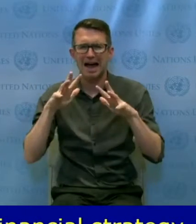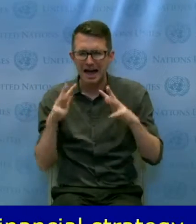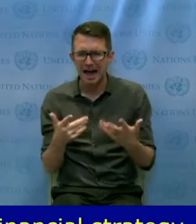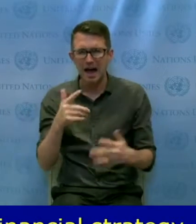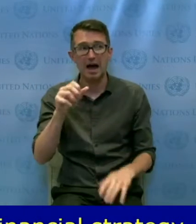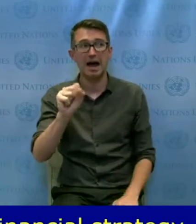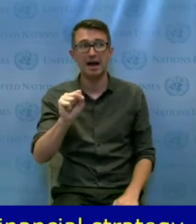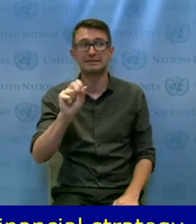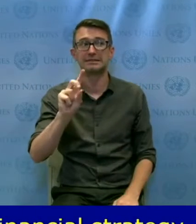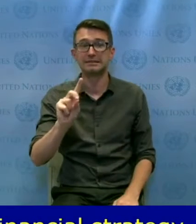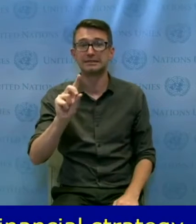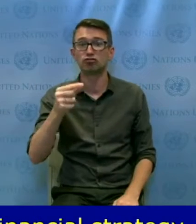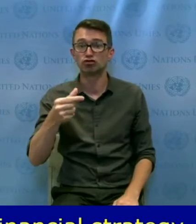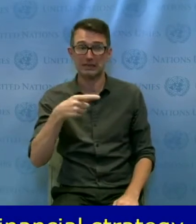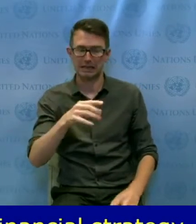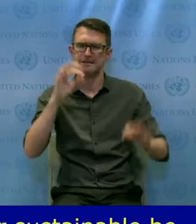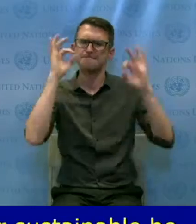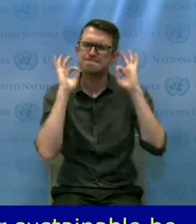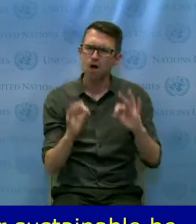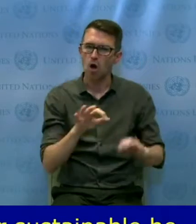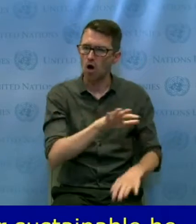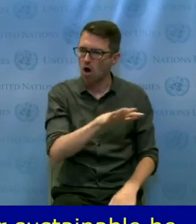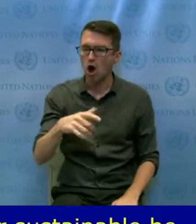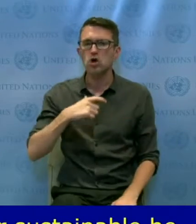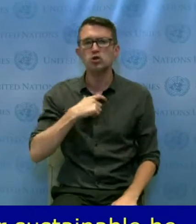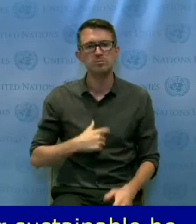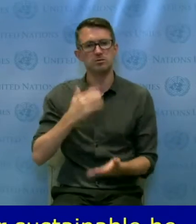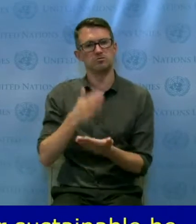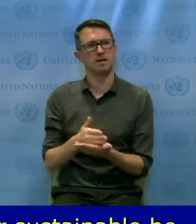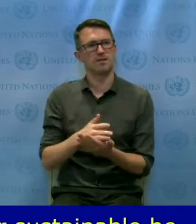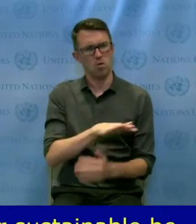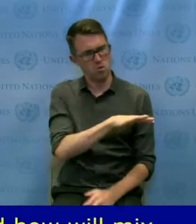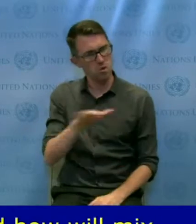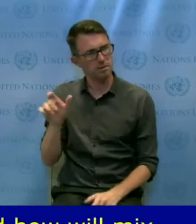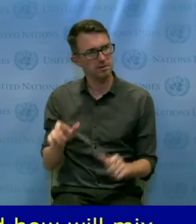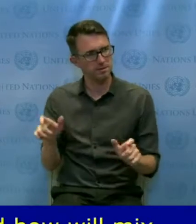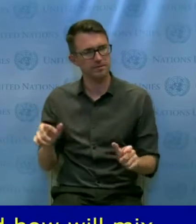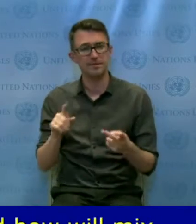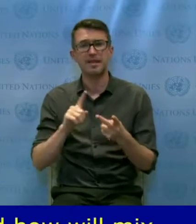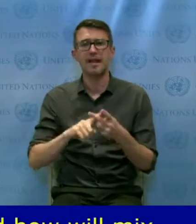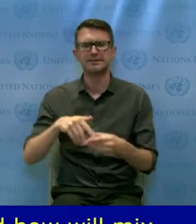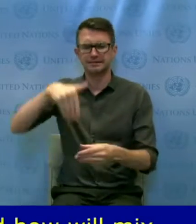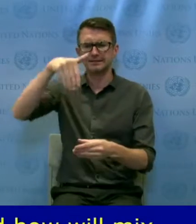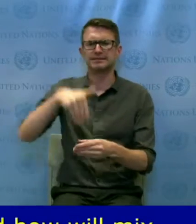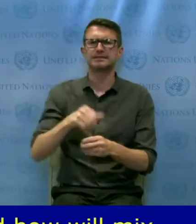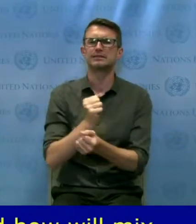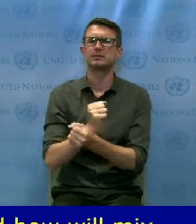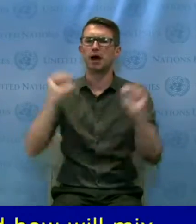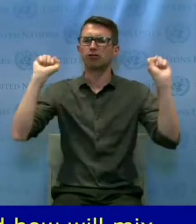rights and democratic interests of women and citizens in general above business